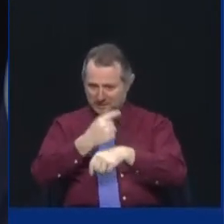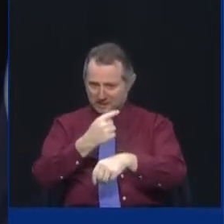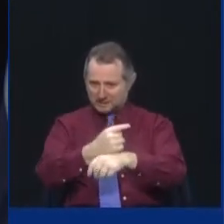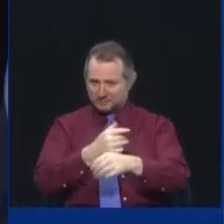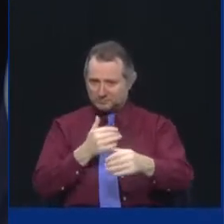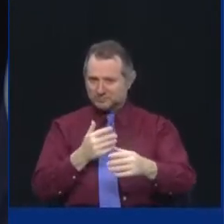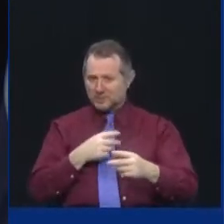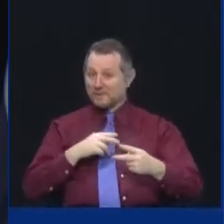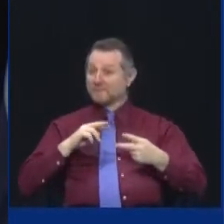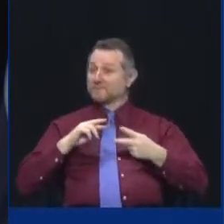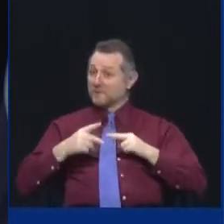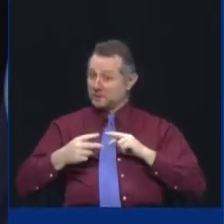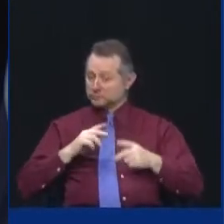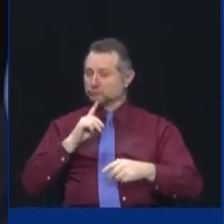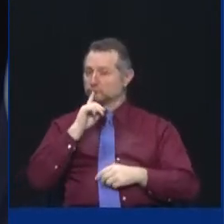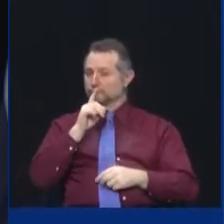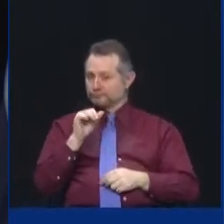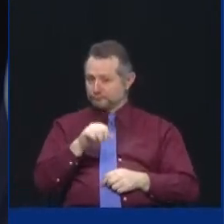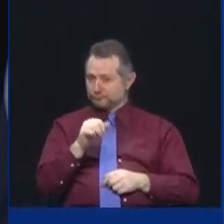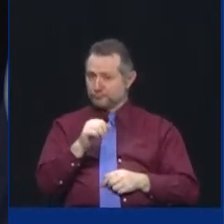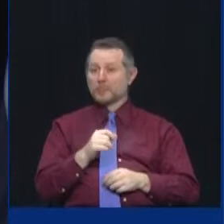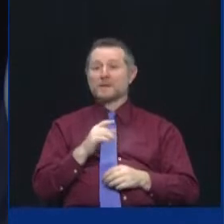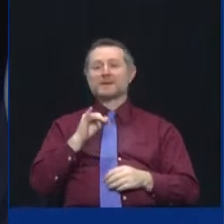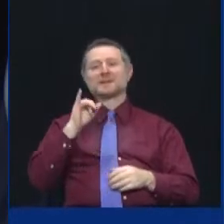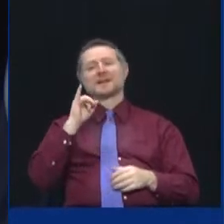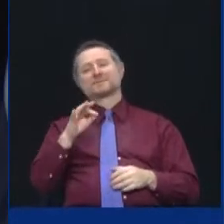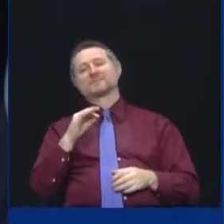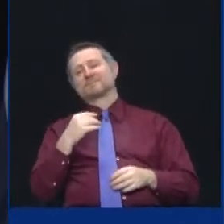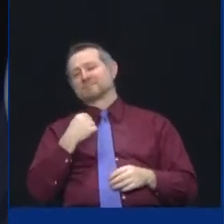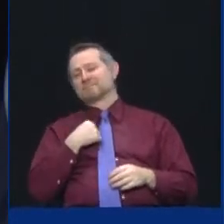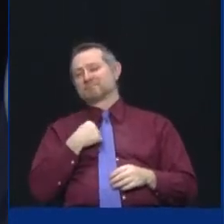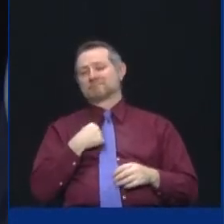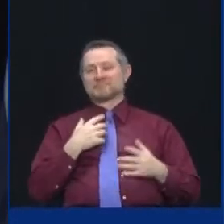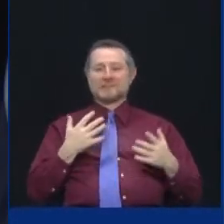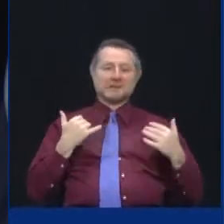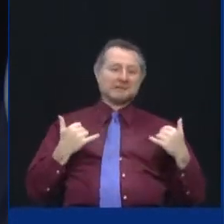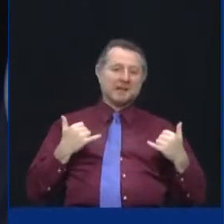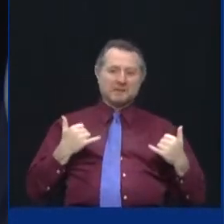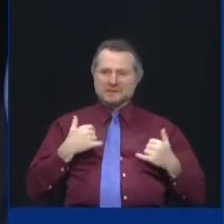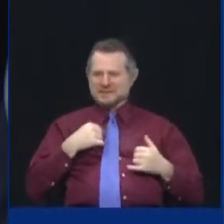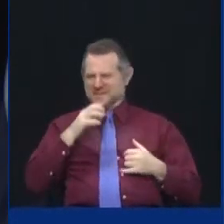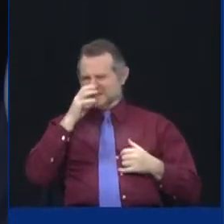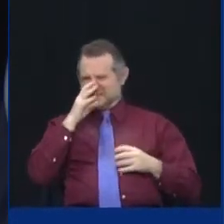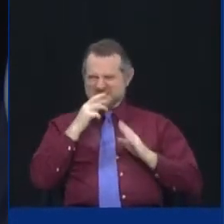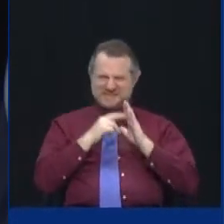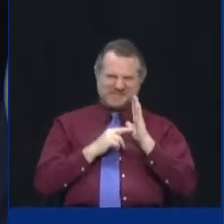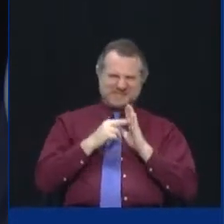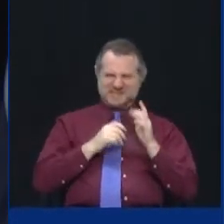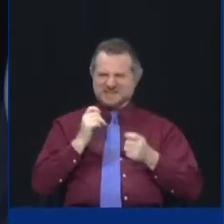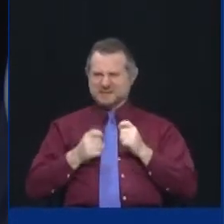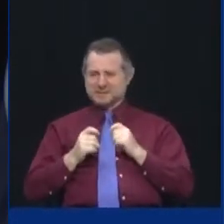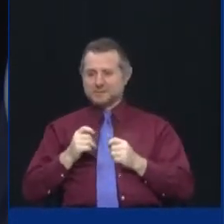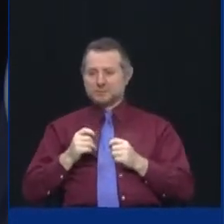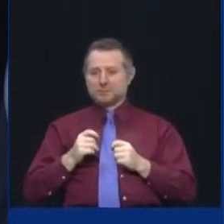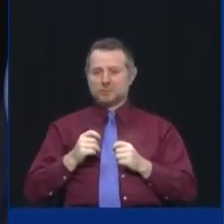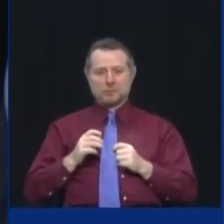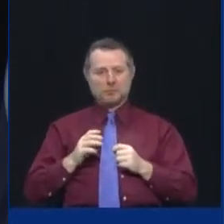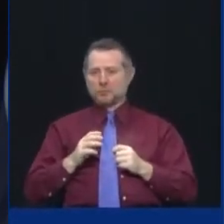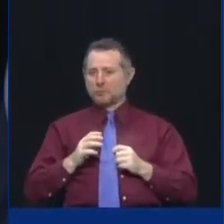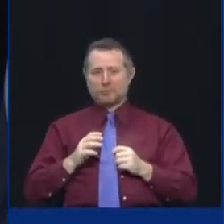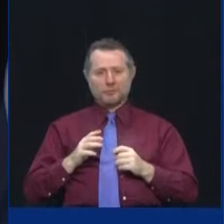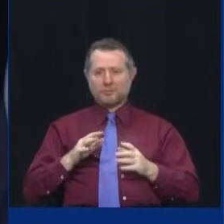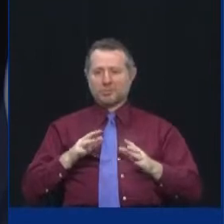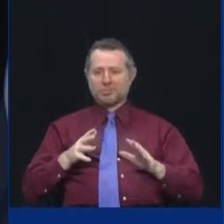true. I go out a little bit on the limb today saying